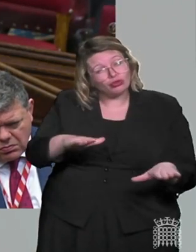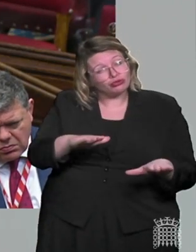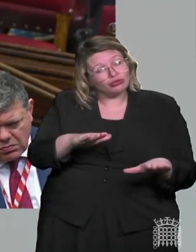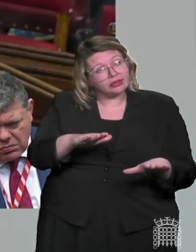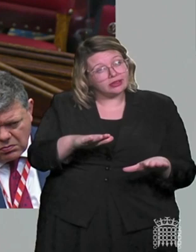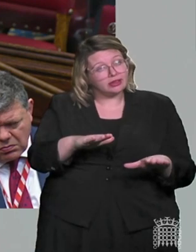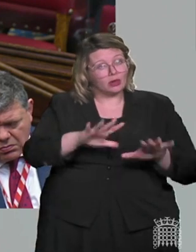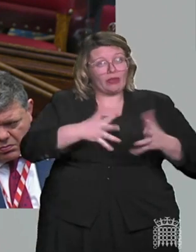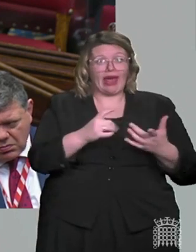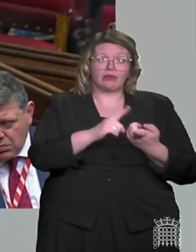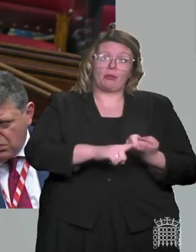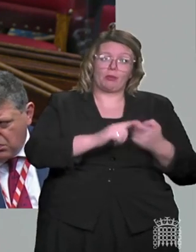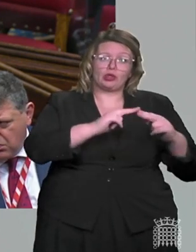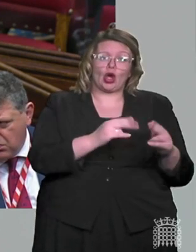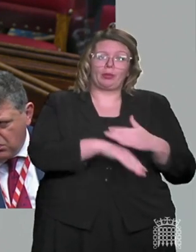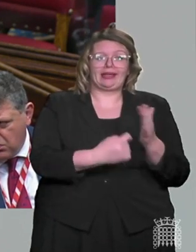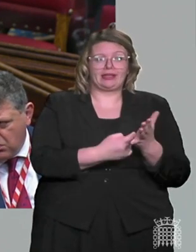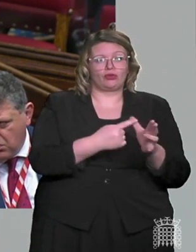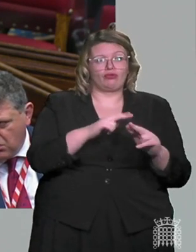the